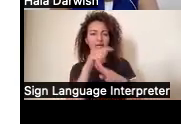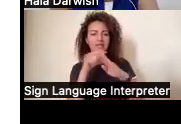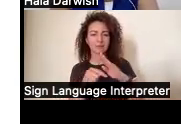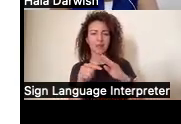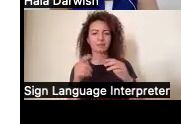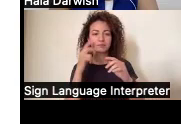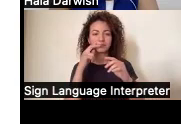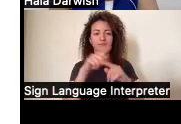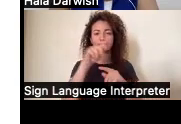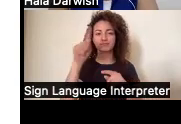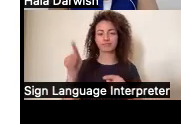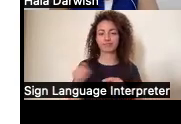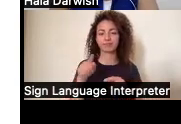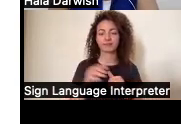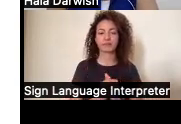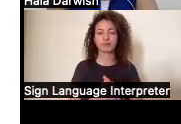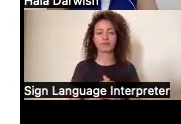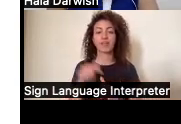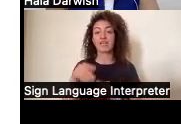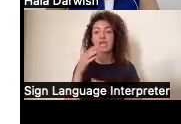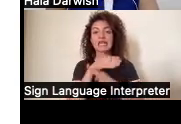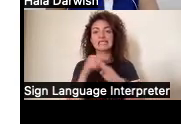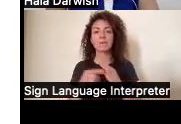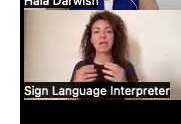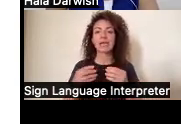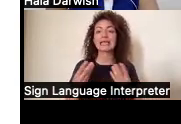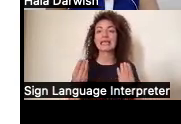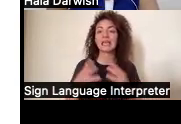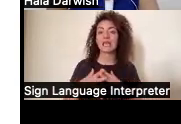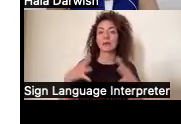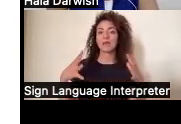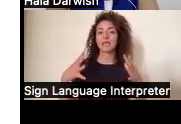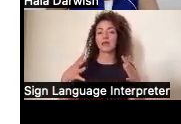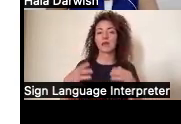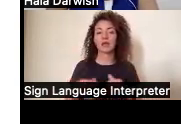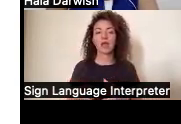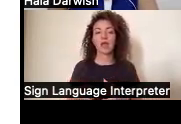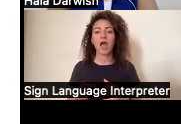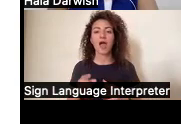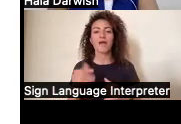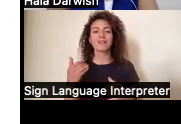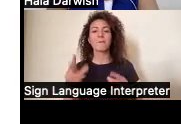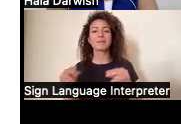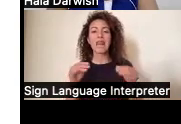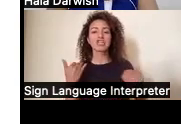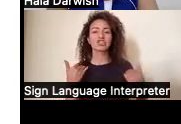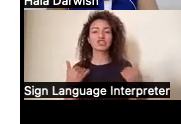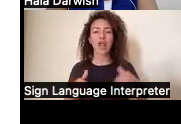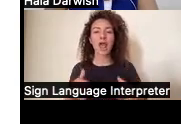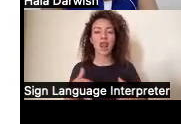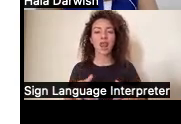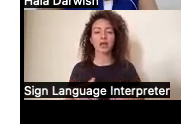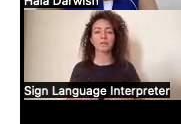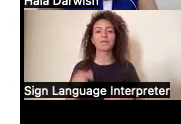the high percentage of disability type is the cerebral palsy. So we have 26%